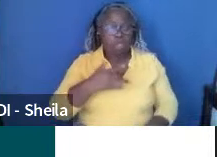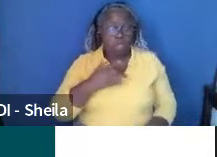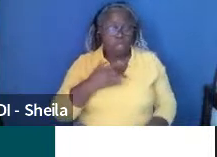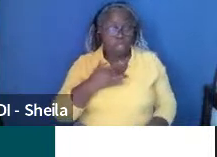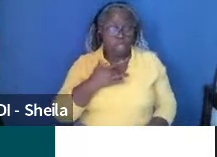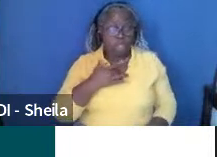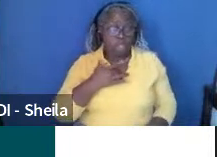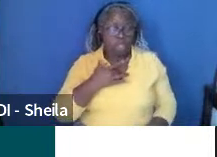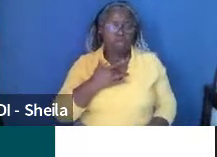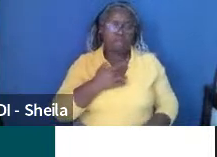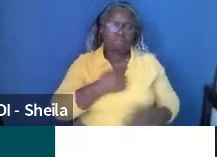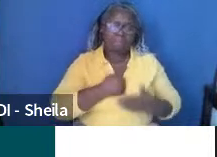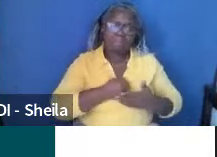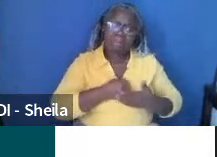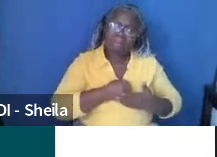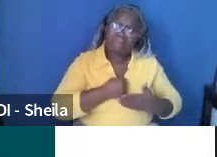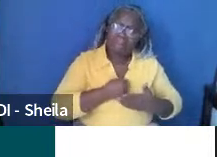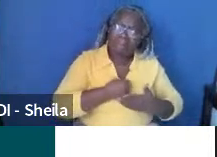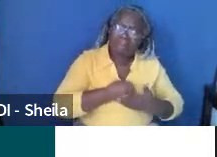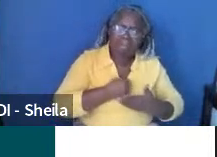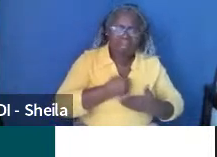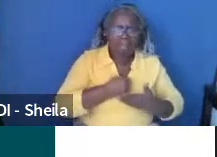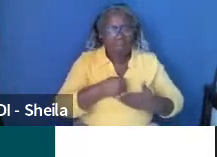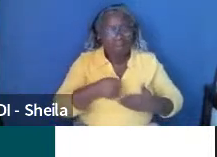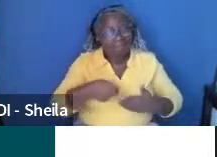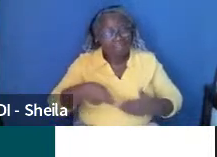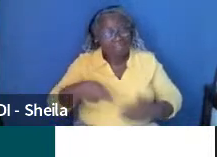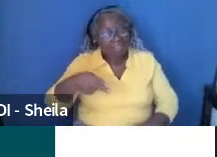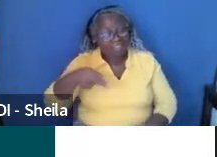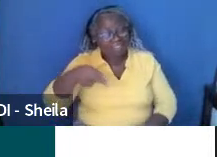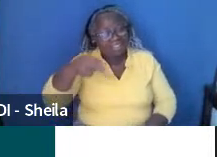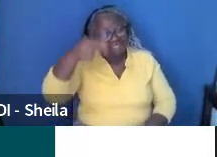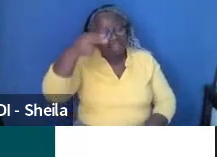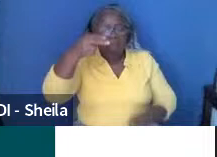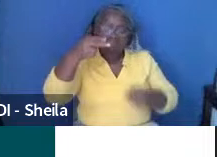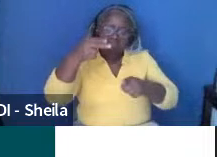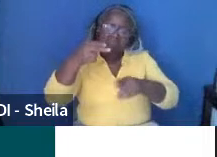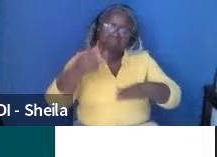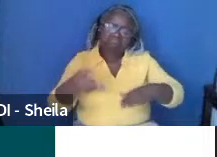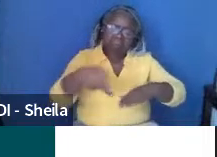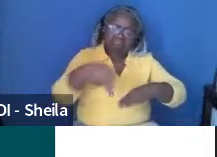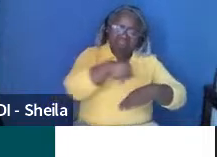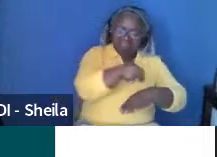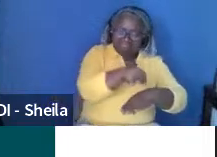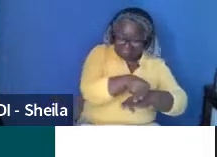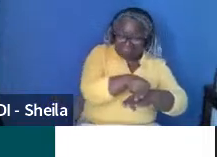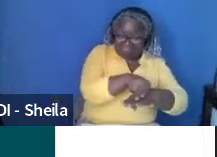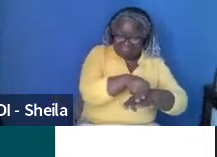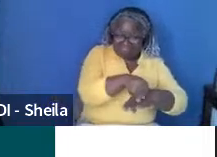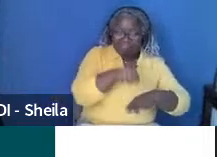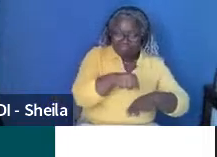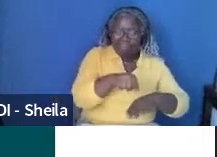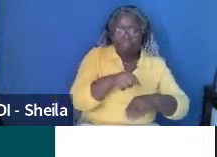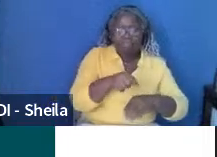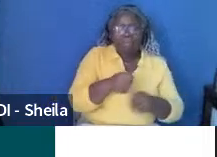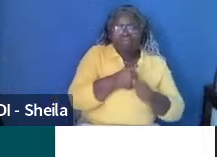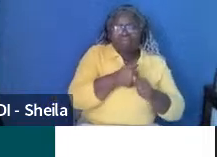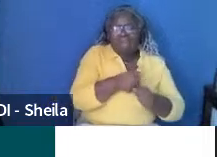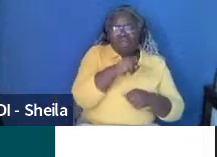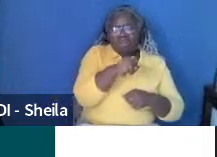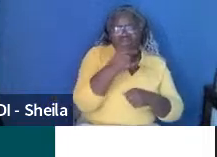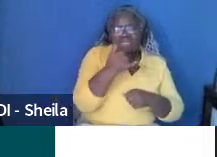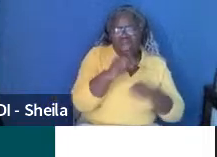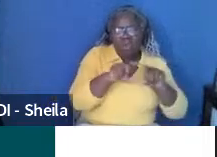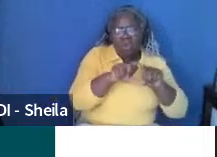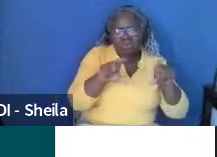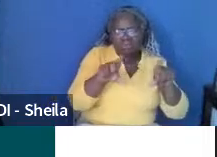further down in the drawing there, what we're showing, and the important piece in all of this, is we want to have access on the